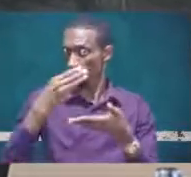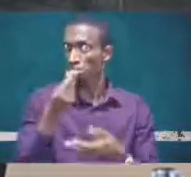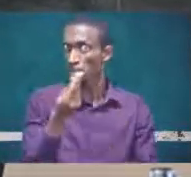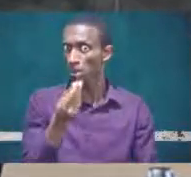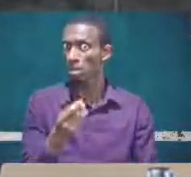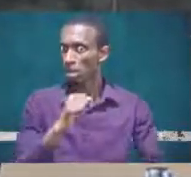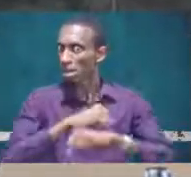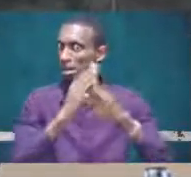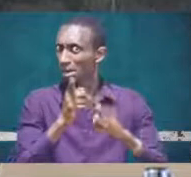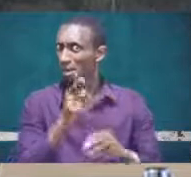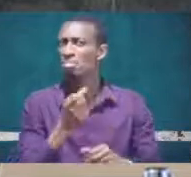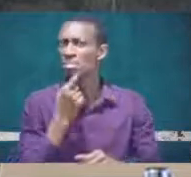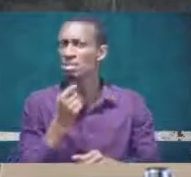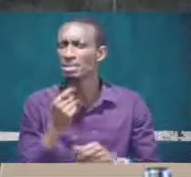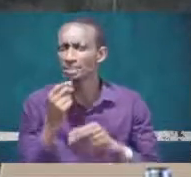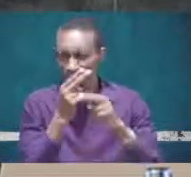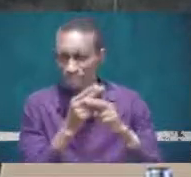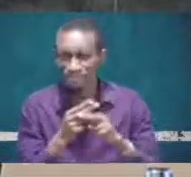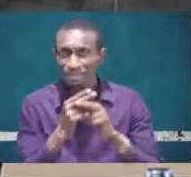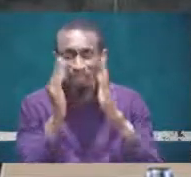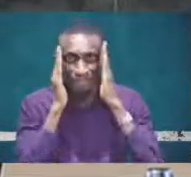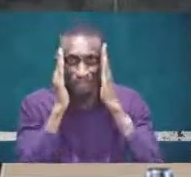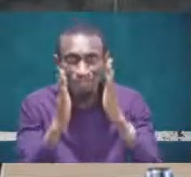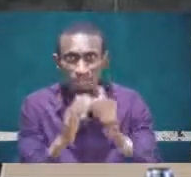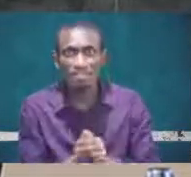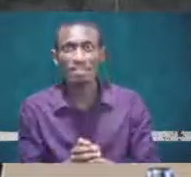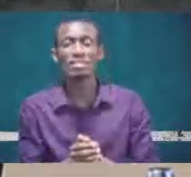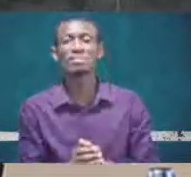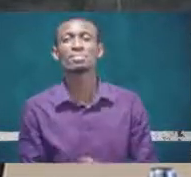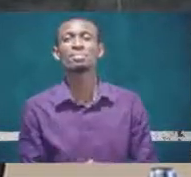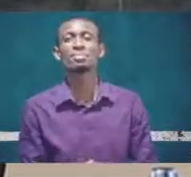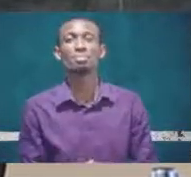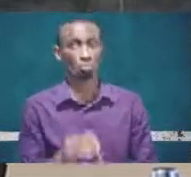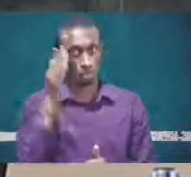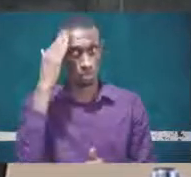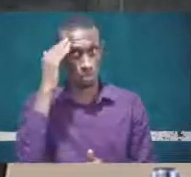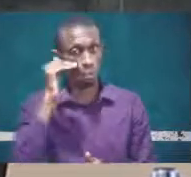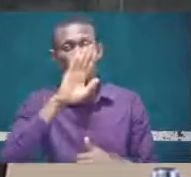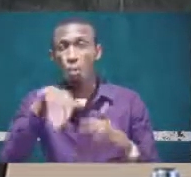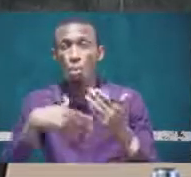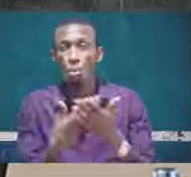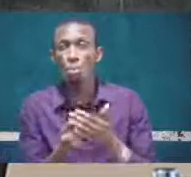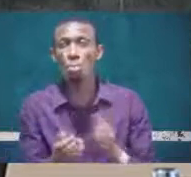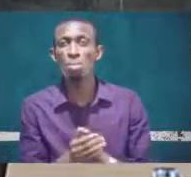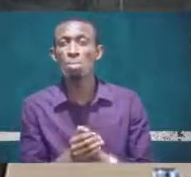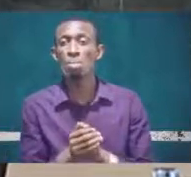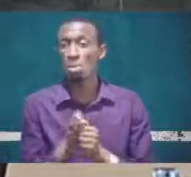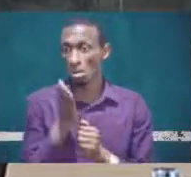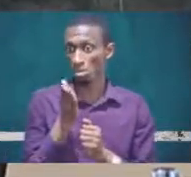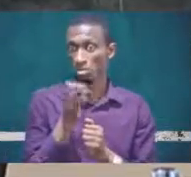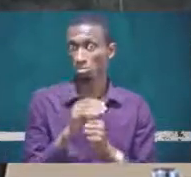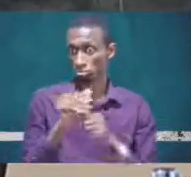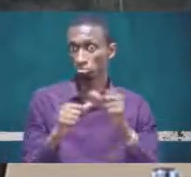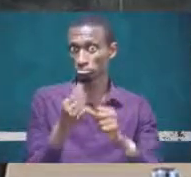want to be attentive and listen and know everything or anything that is concerned